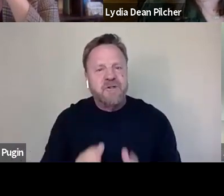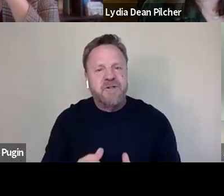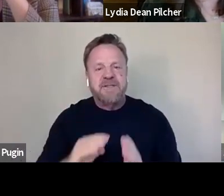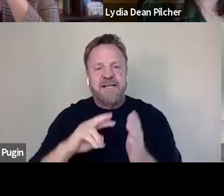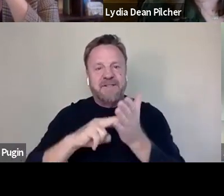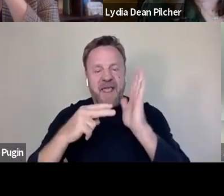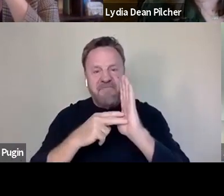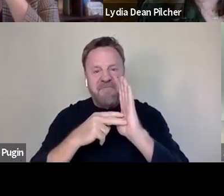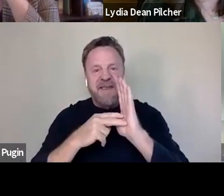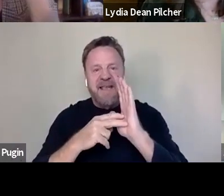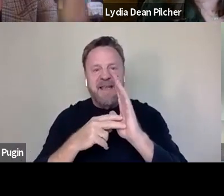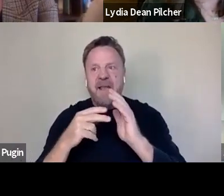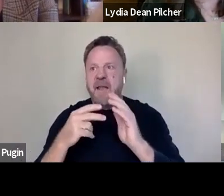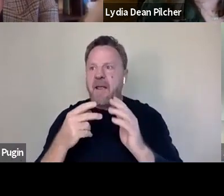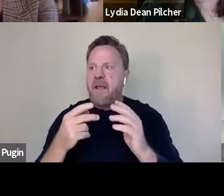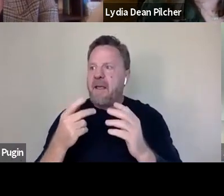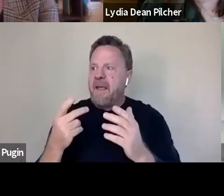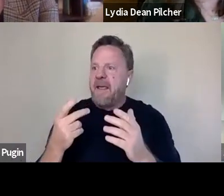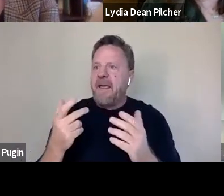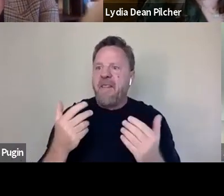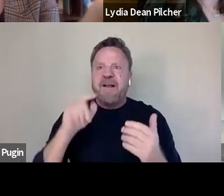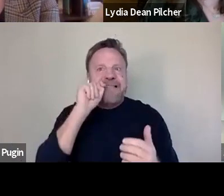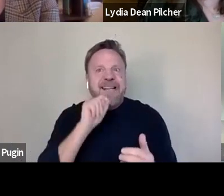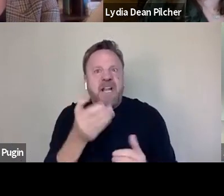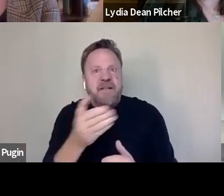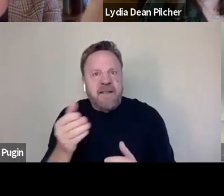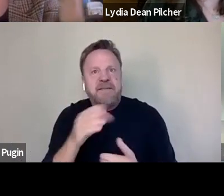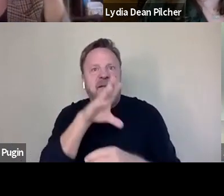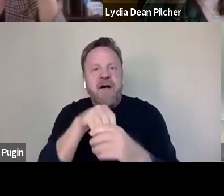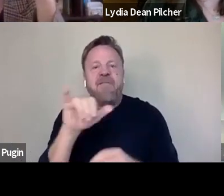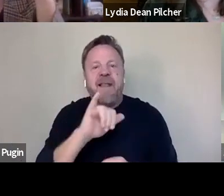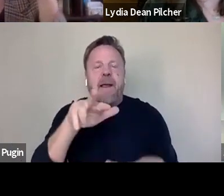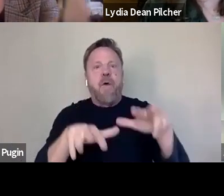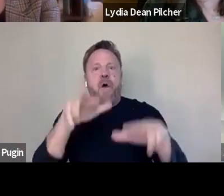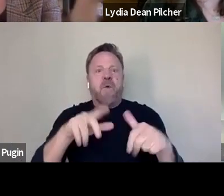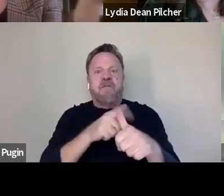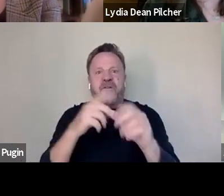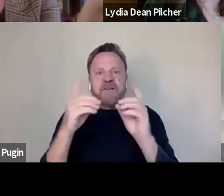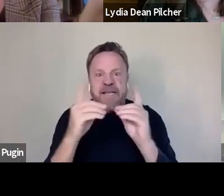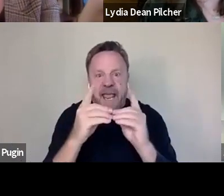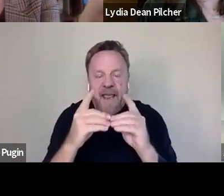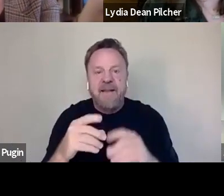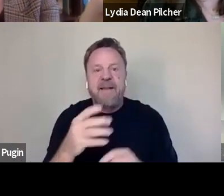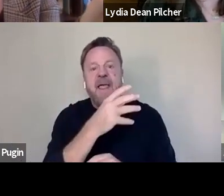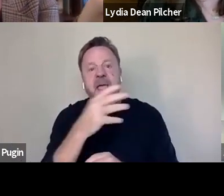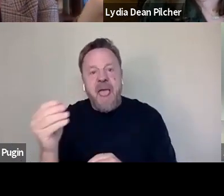comes with teenage things like going on an awkward first date, maybe, and